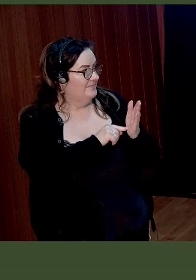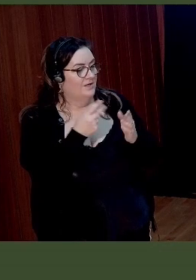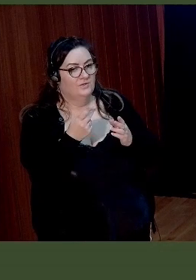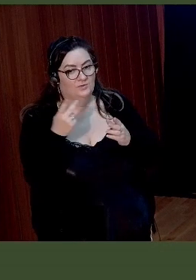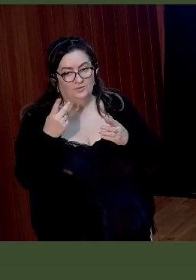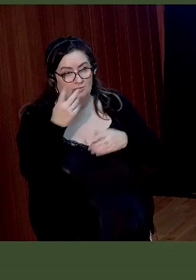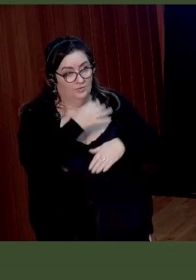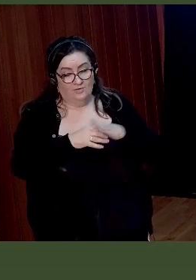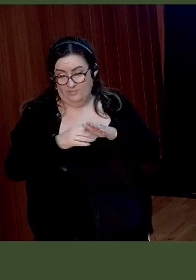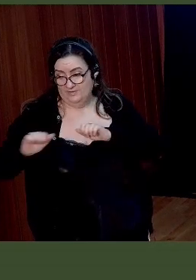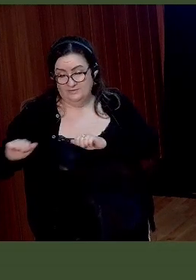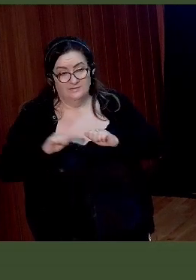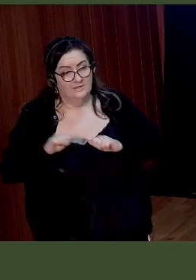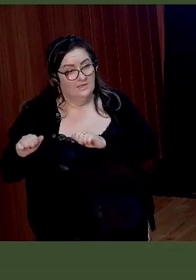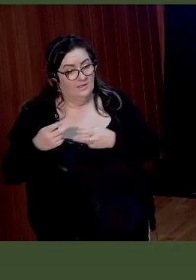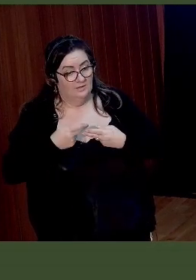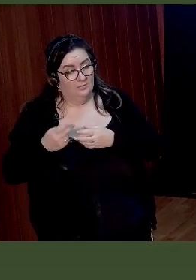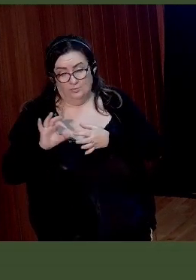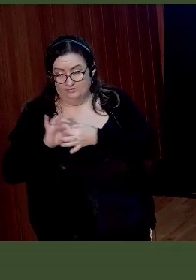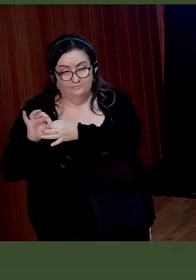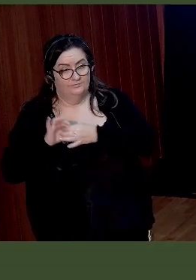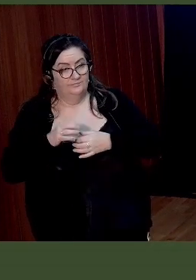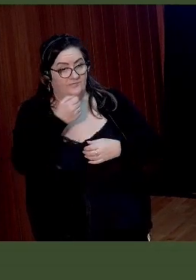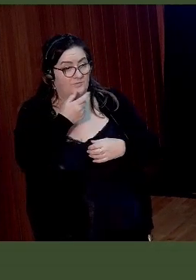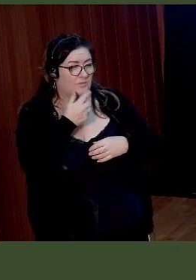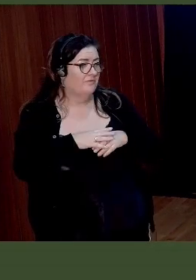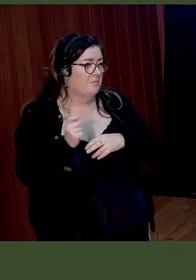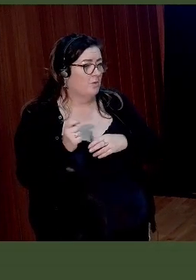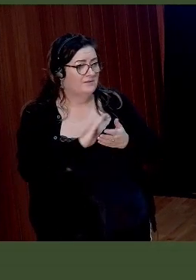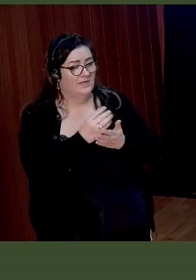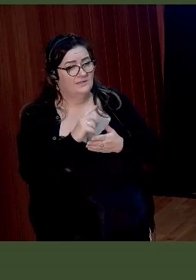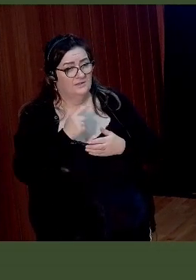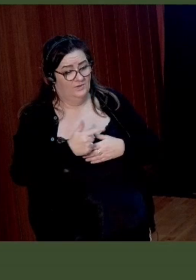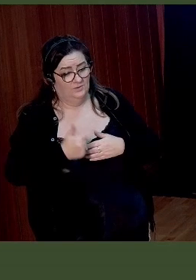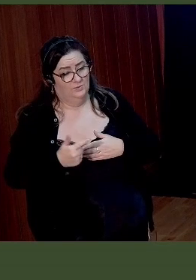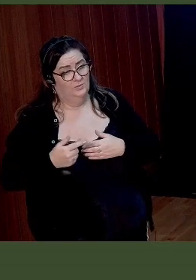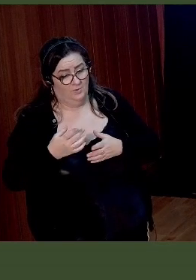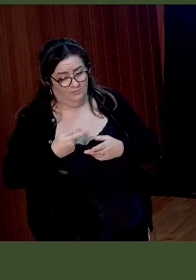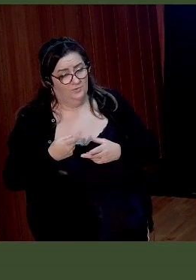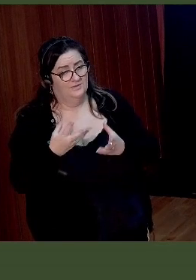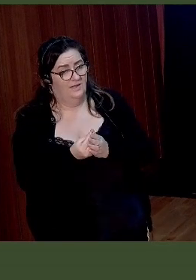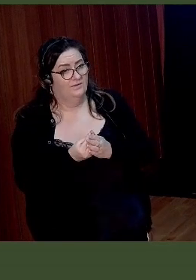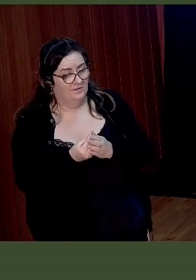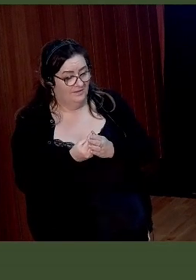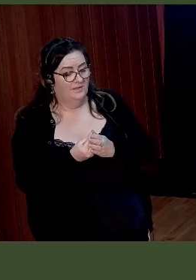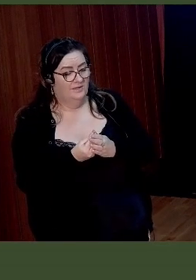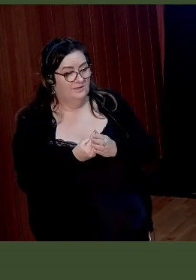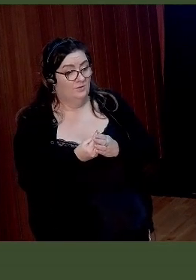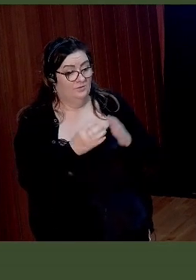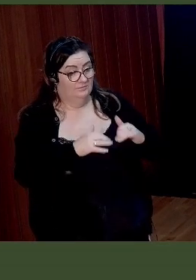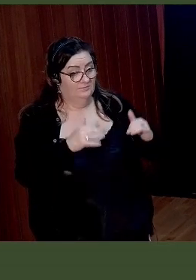Two governments were operating and working in cooperation with one another in Dublin for most of 1922, the government nominated by the